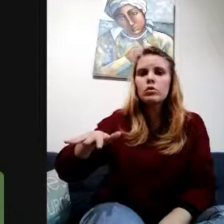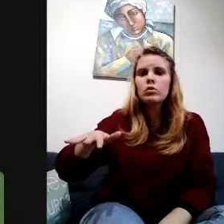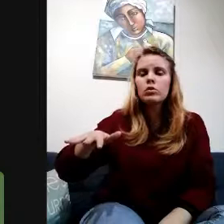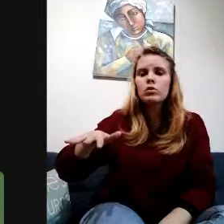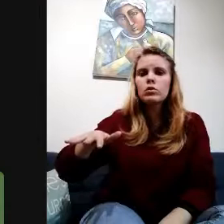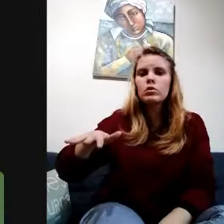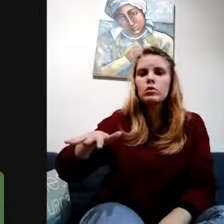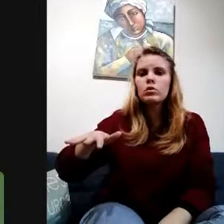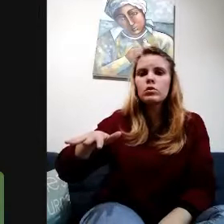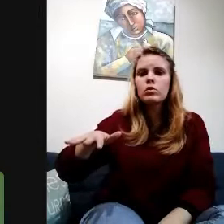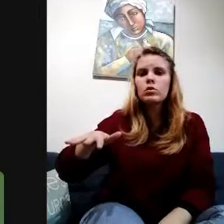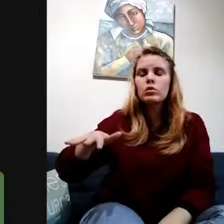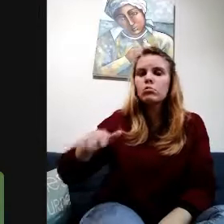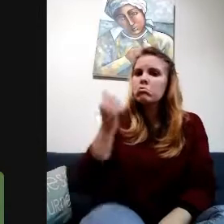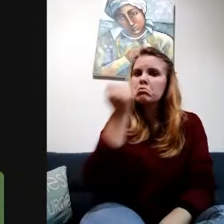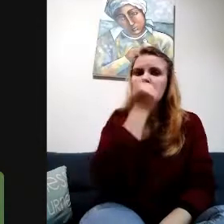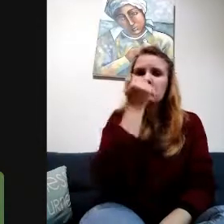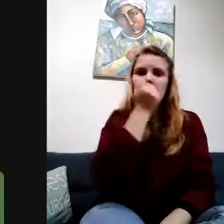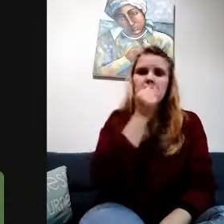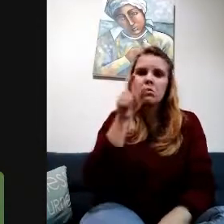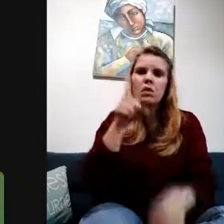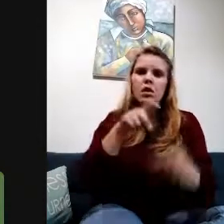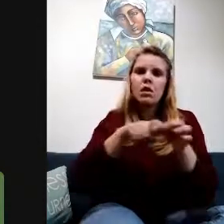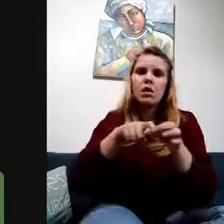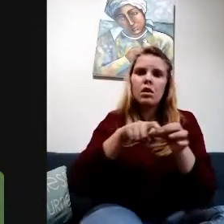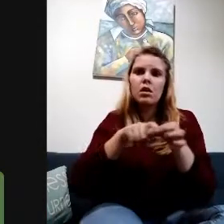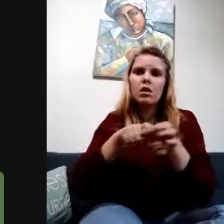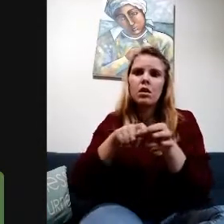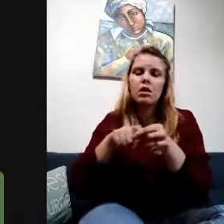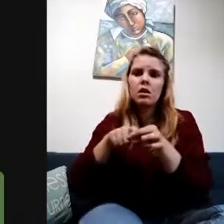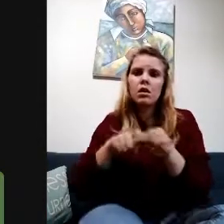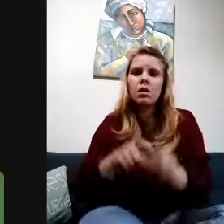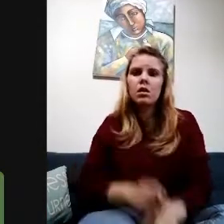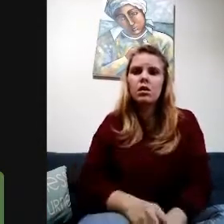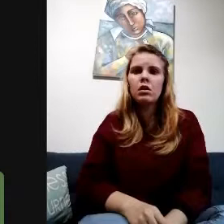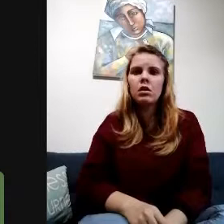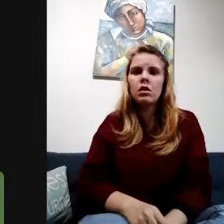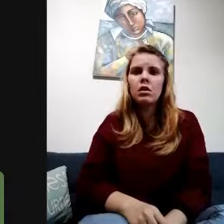We've lost Inus. Yeah. Craig, yeah. Then